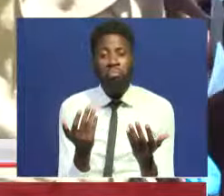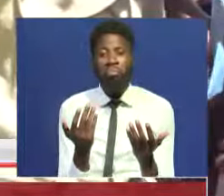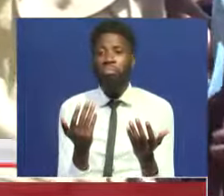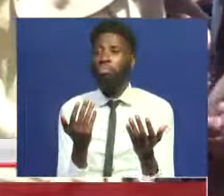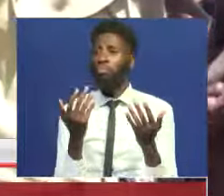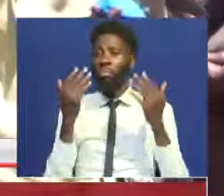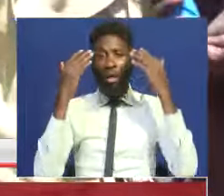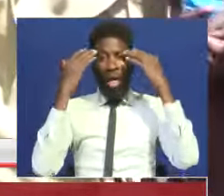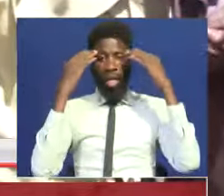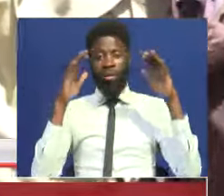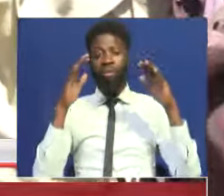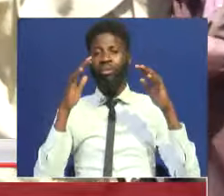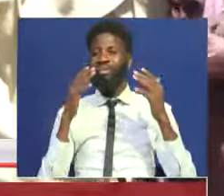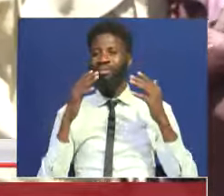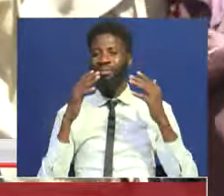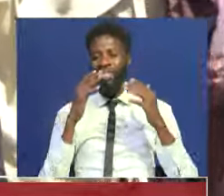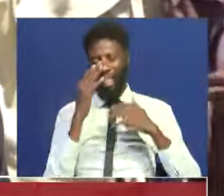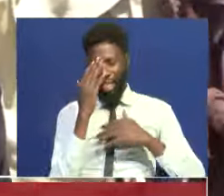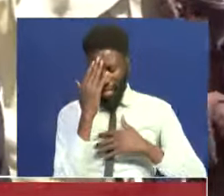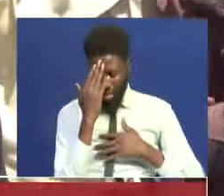Tunaomba kwa unyenyekevu.